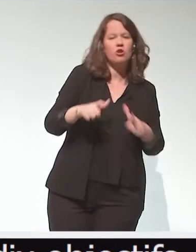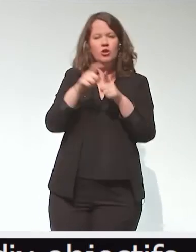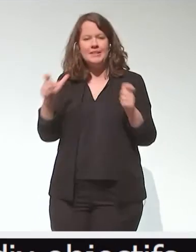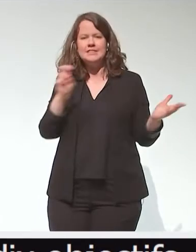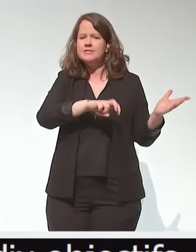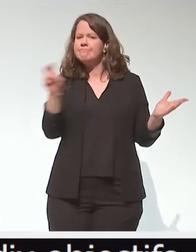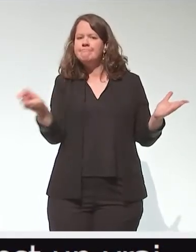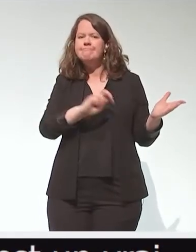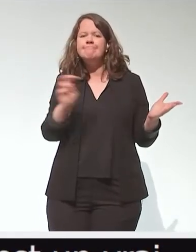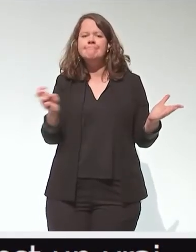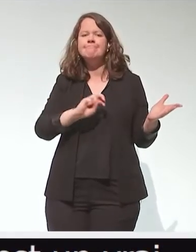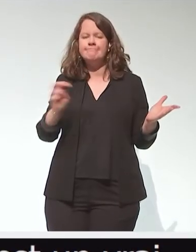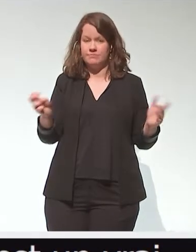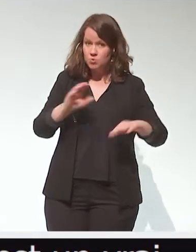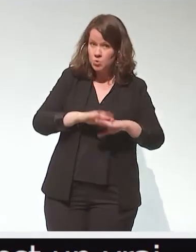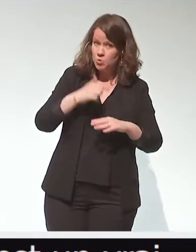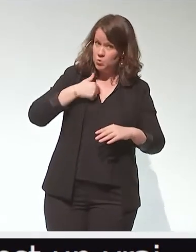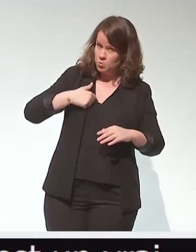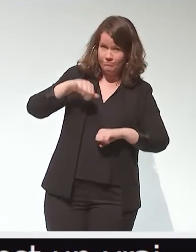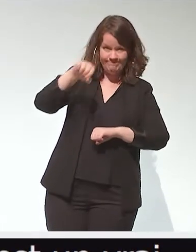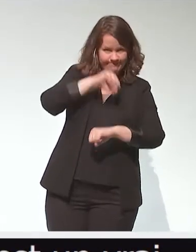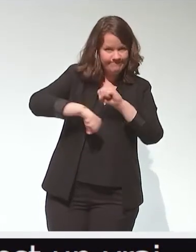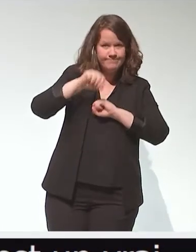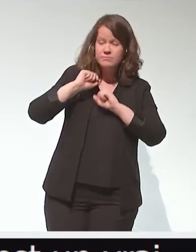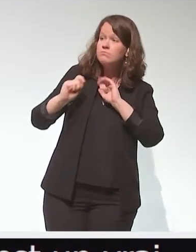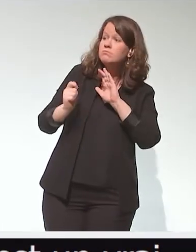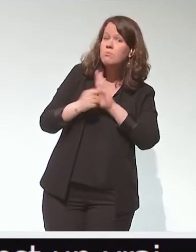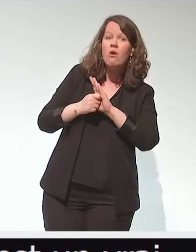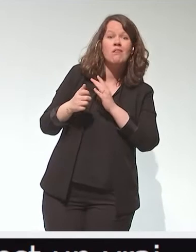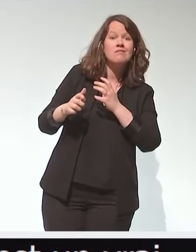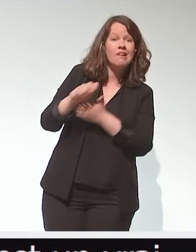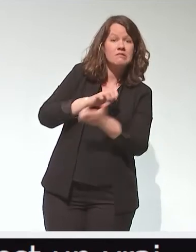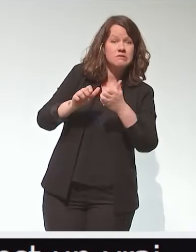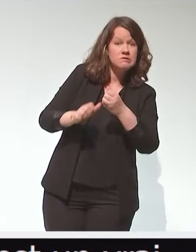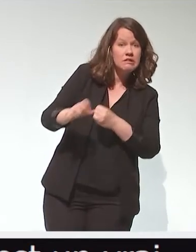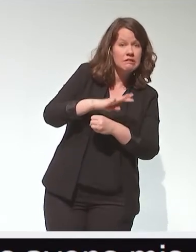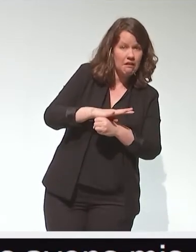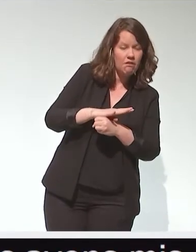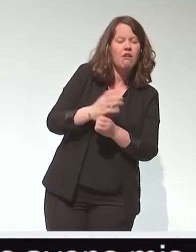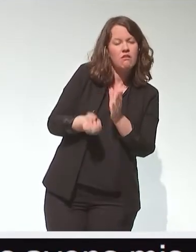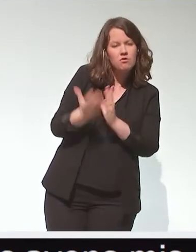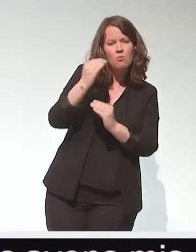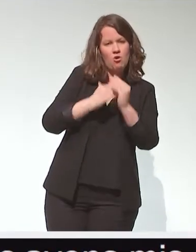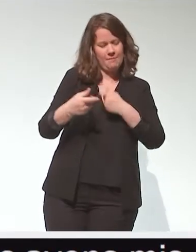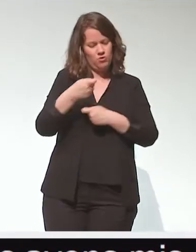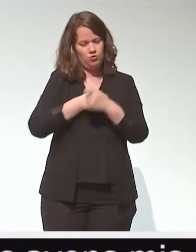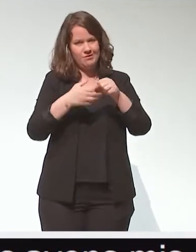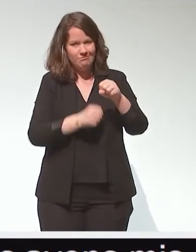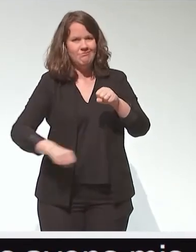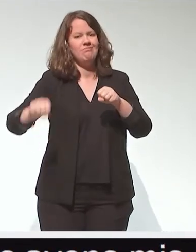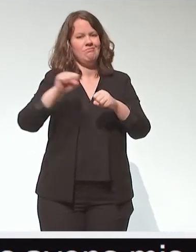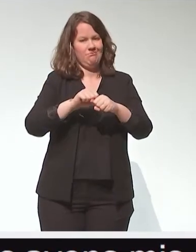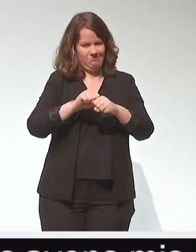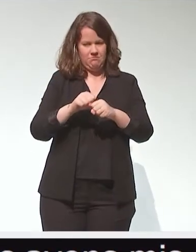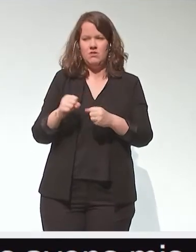major mainstreaming tool. And during the crisis, we set up subsidies for direct employment for